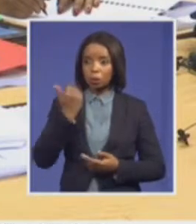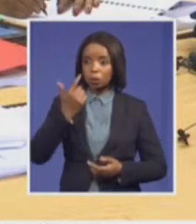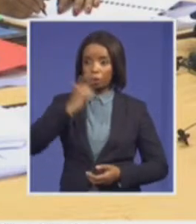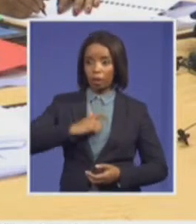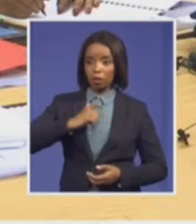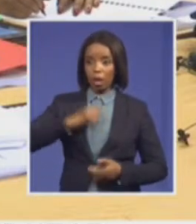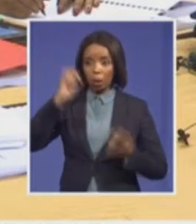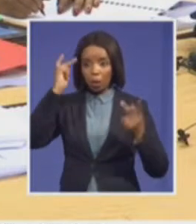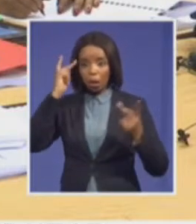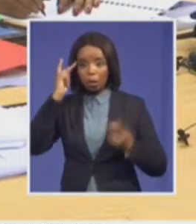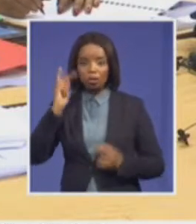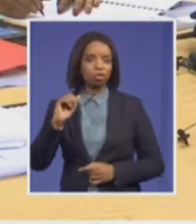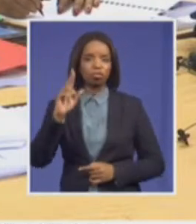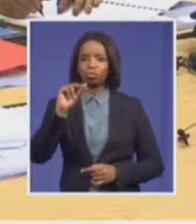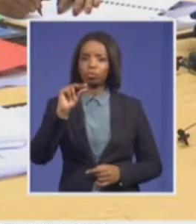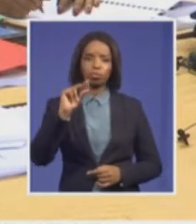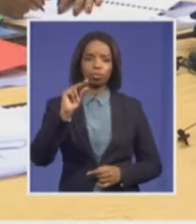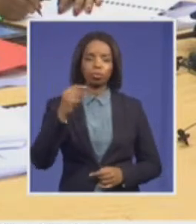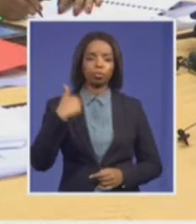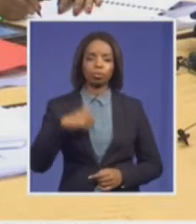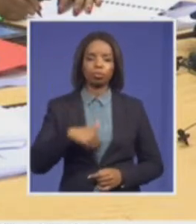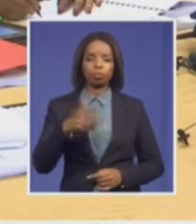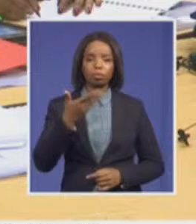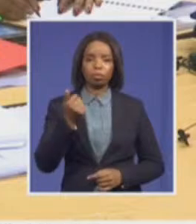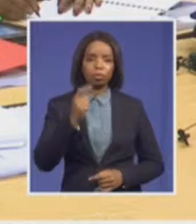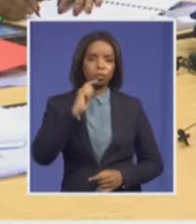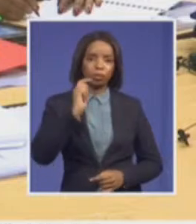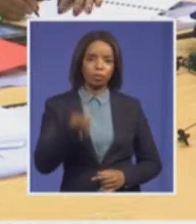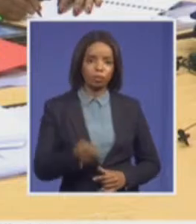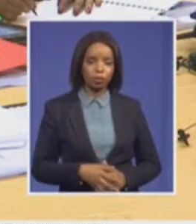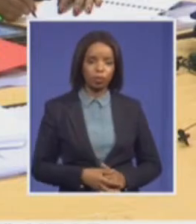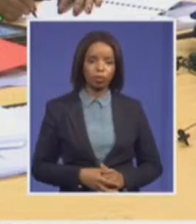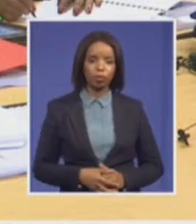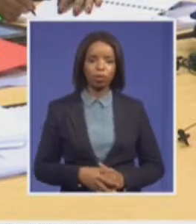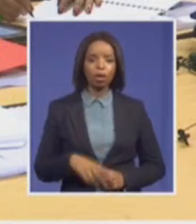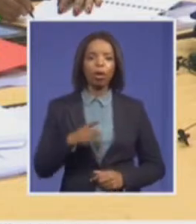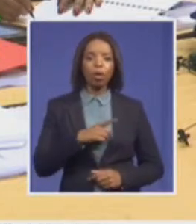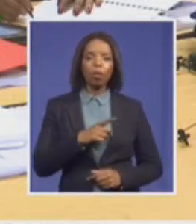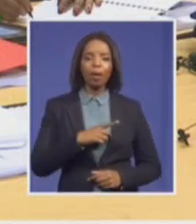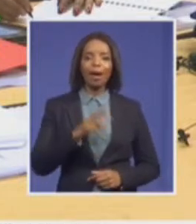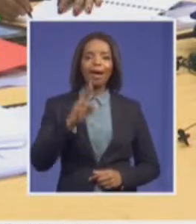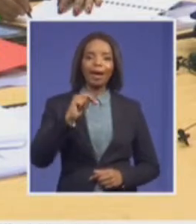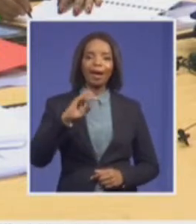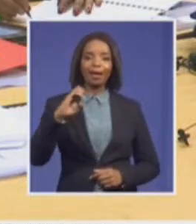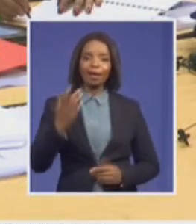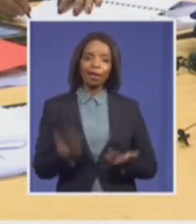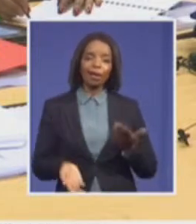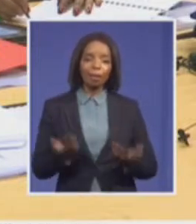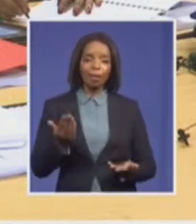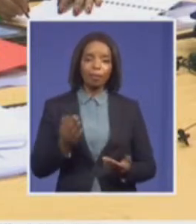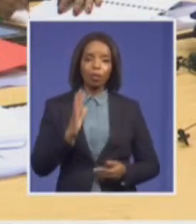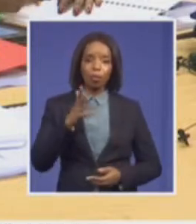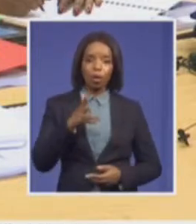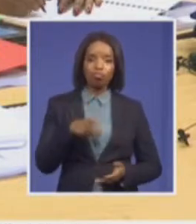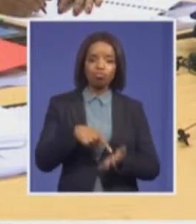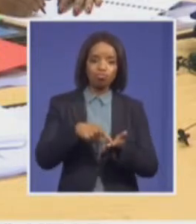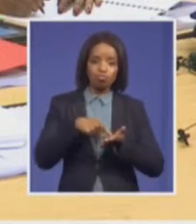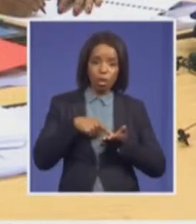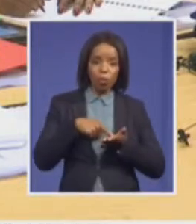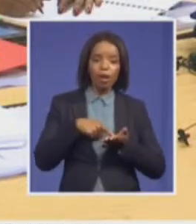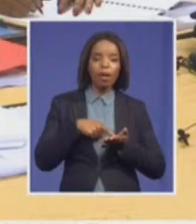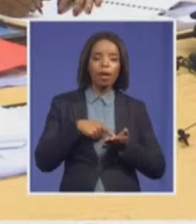Unless there would have been an issue that would have required legal to get involved to understand those